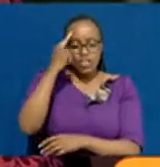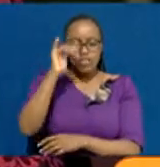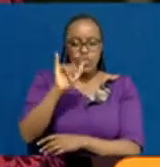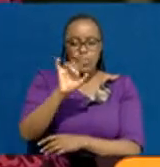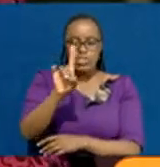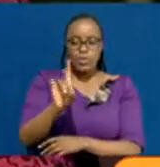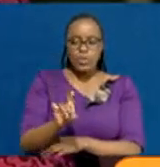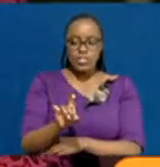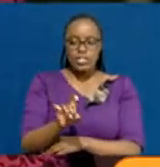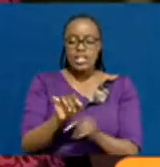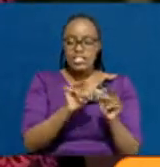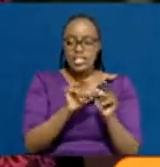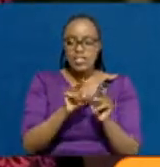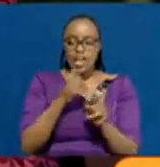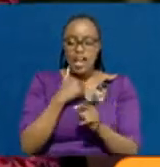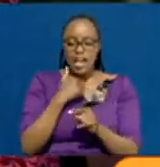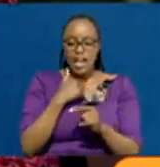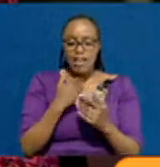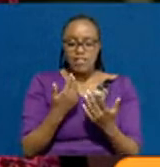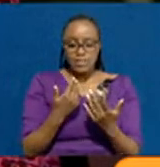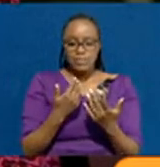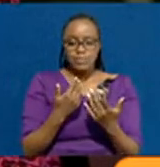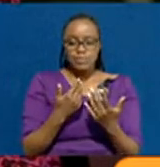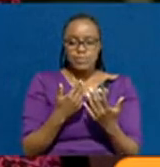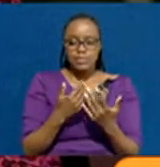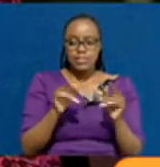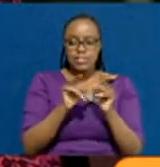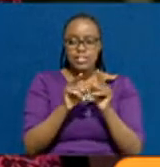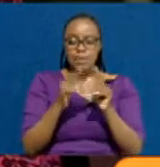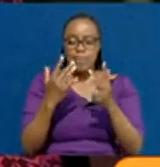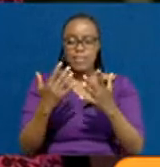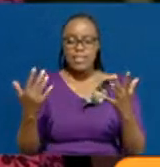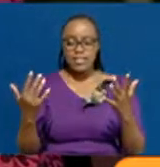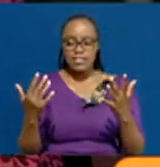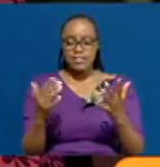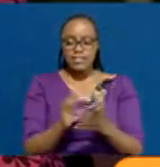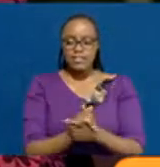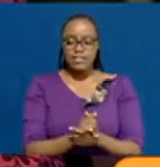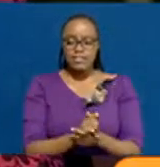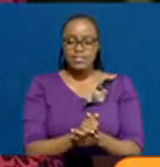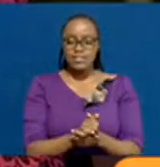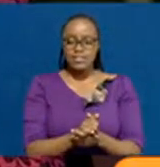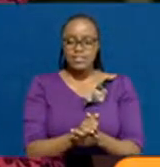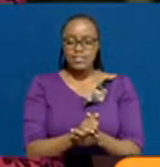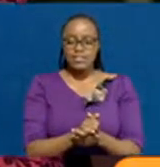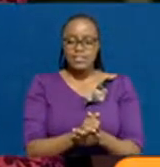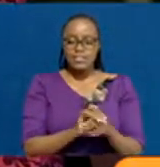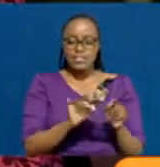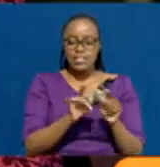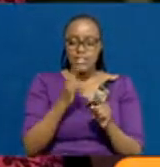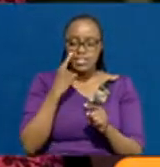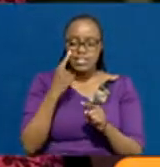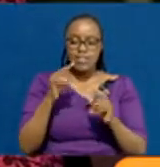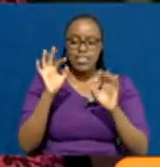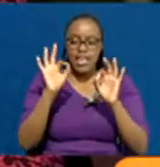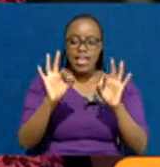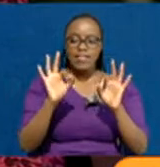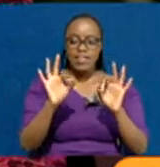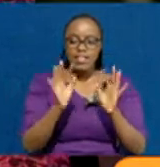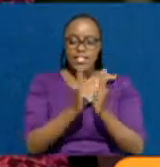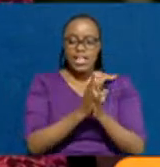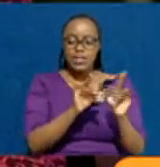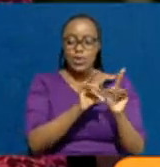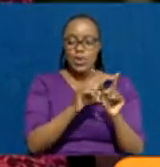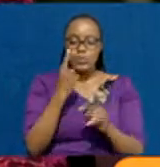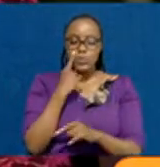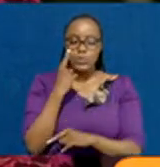questions. And I'll take them first addressing the safety issues, and then I'll look at the efficacy, and then look